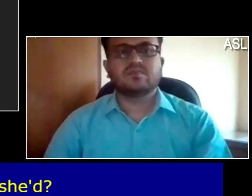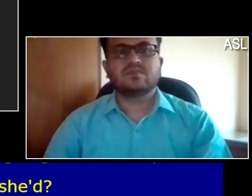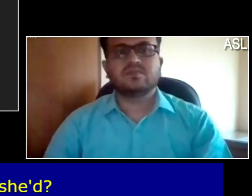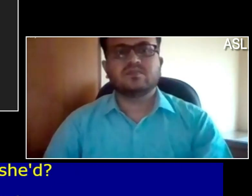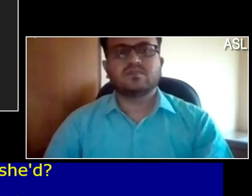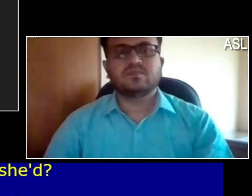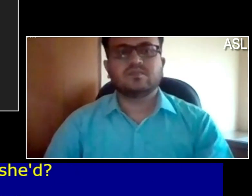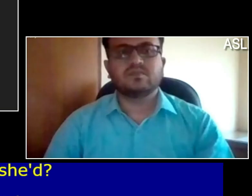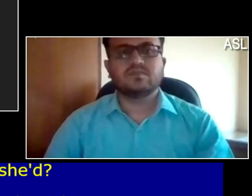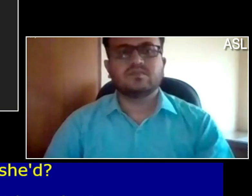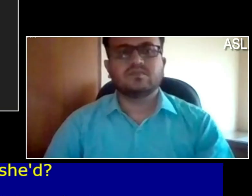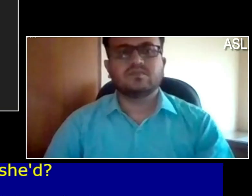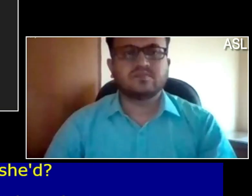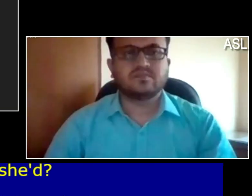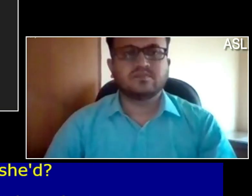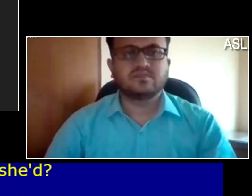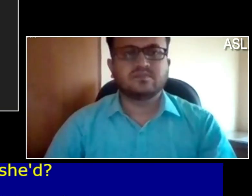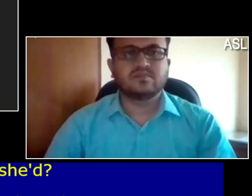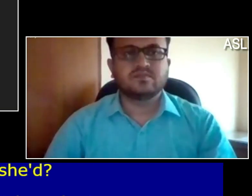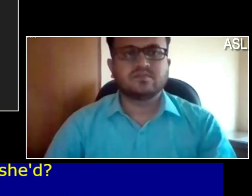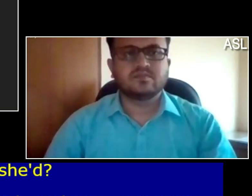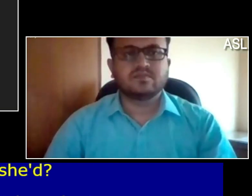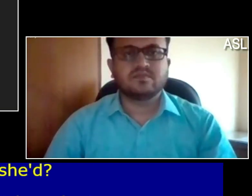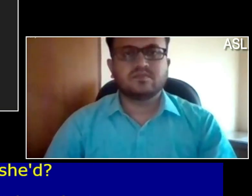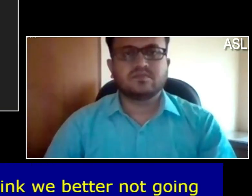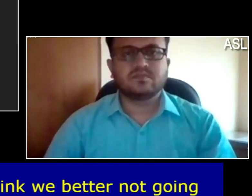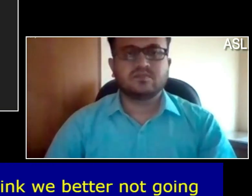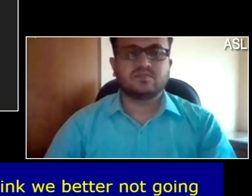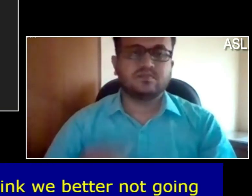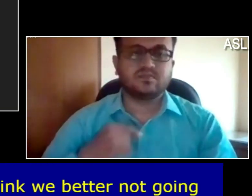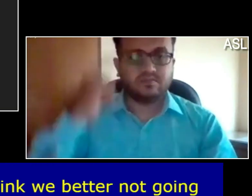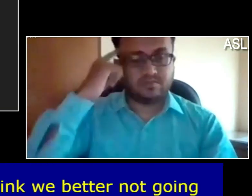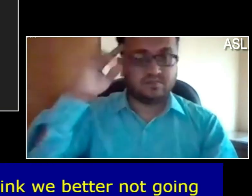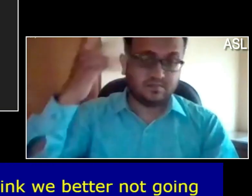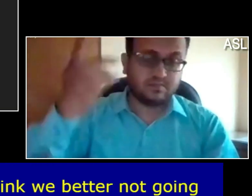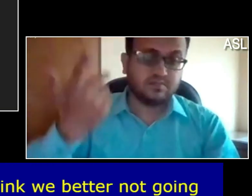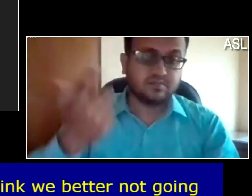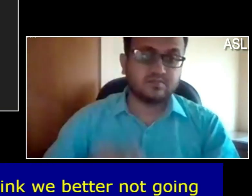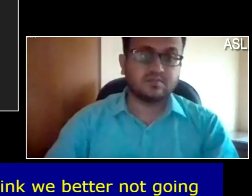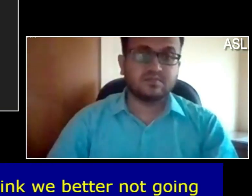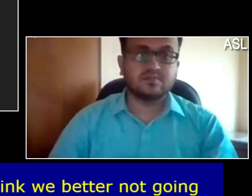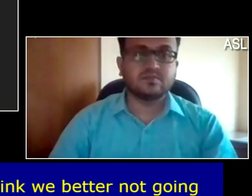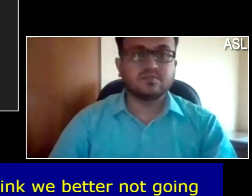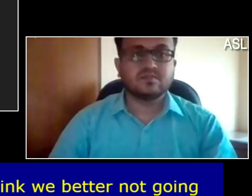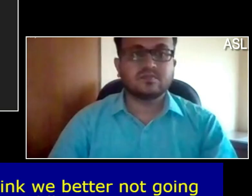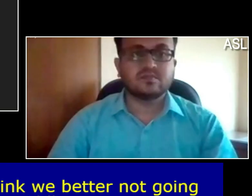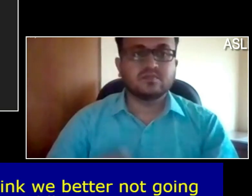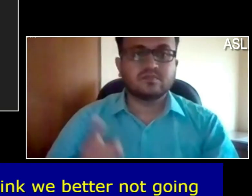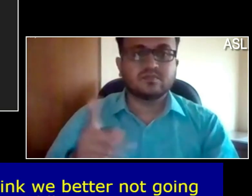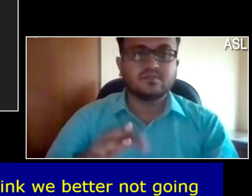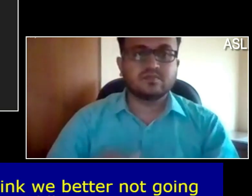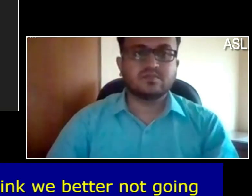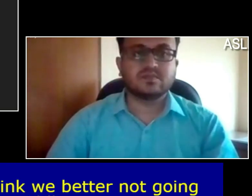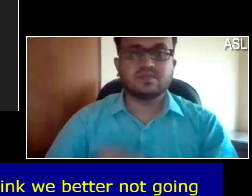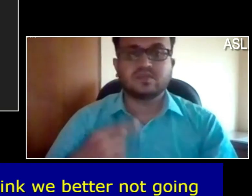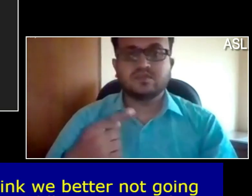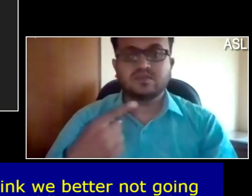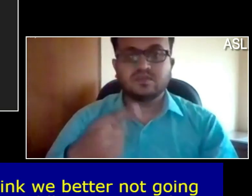this route answering question in the middle. I think Judith could take questions and take stock of those